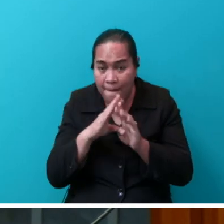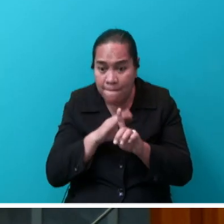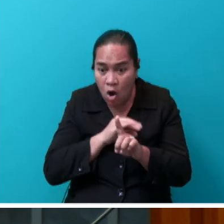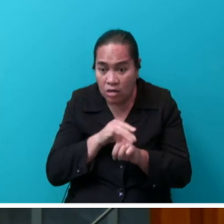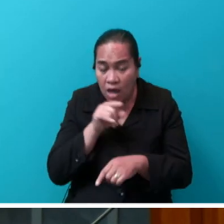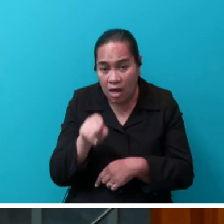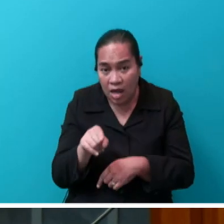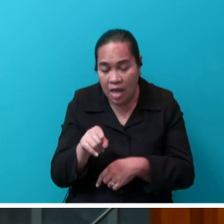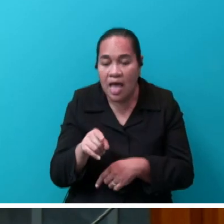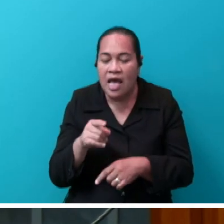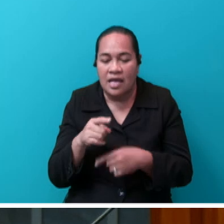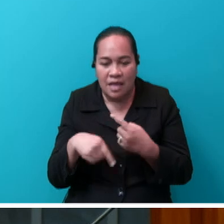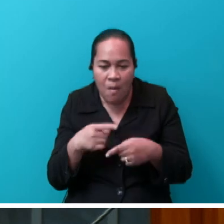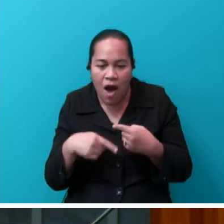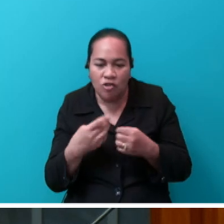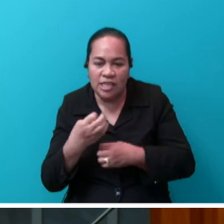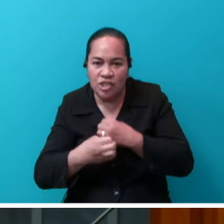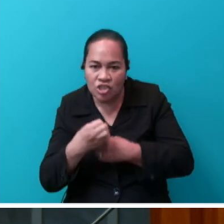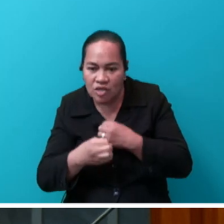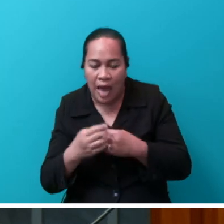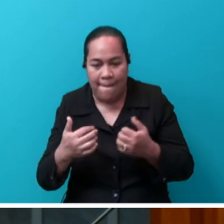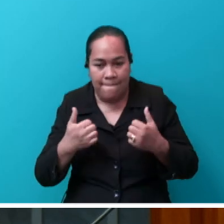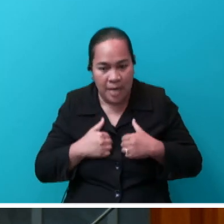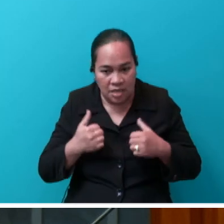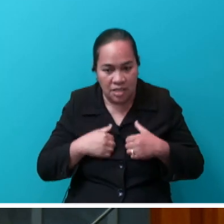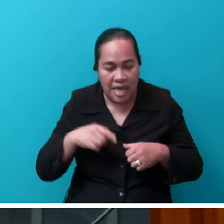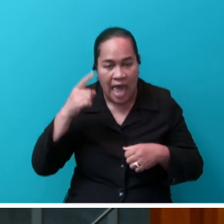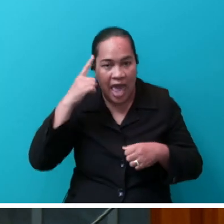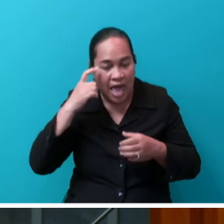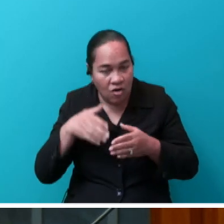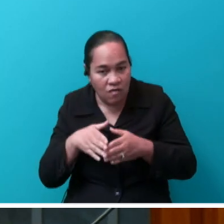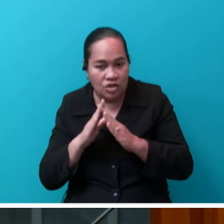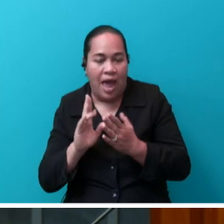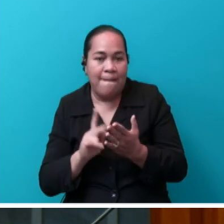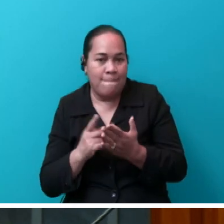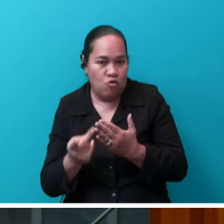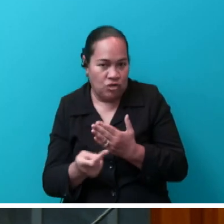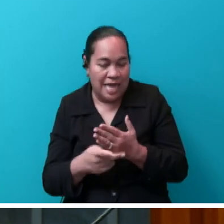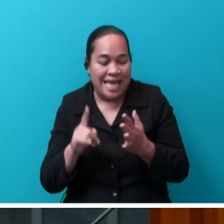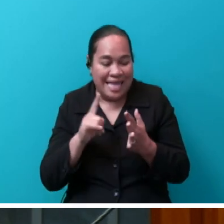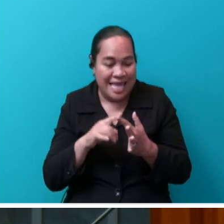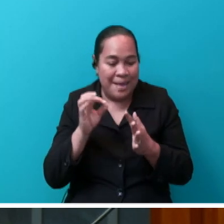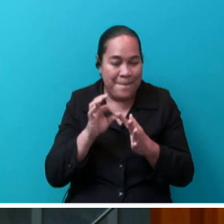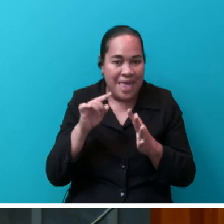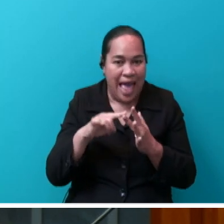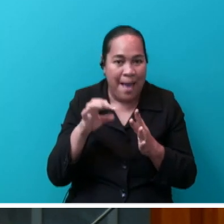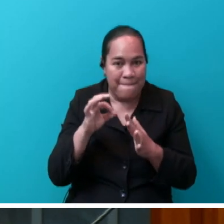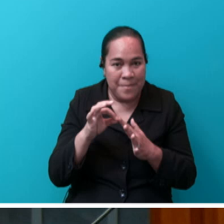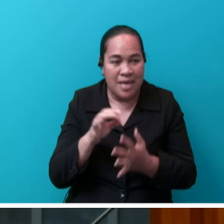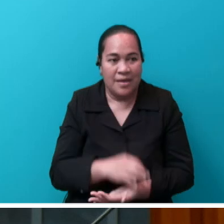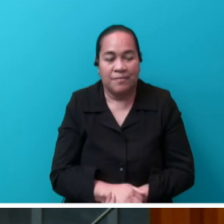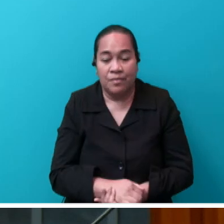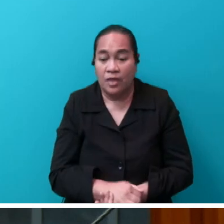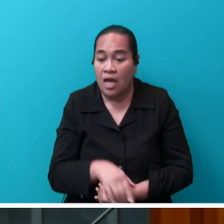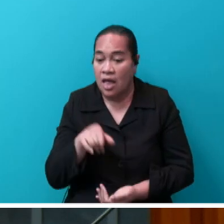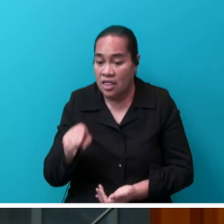based on engineering, practice, innovation, and project, EPIP, that has shaped the vocational